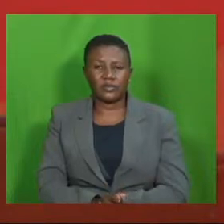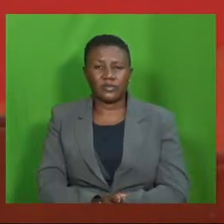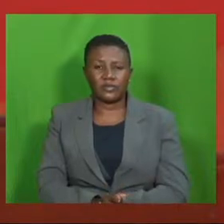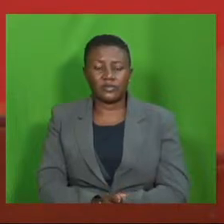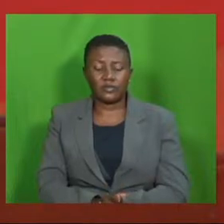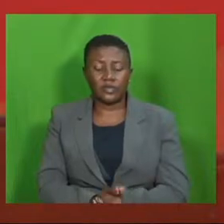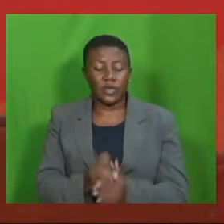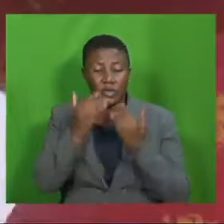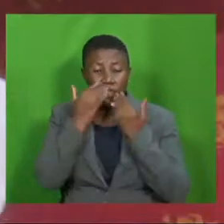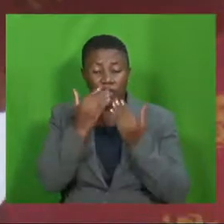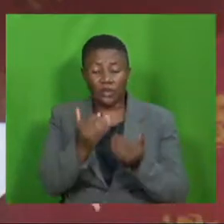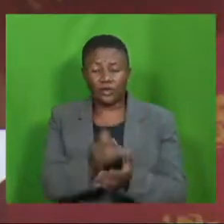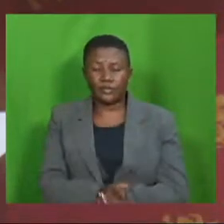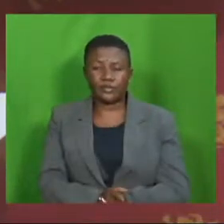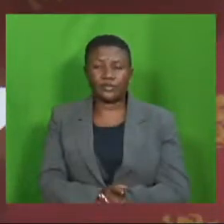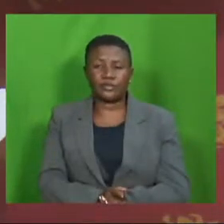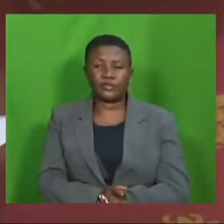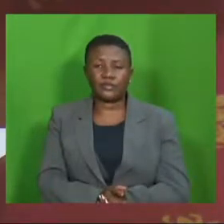Thank you, Mr. Speaker.